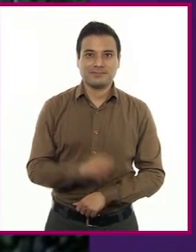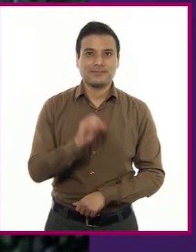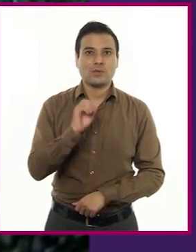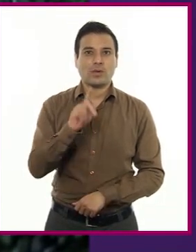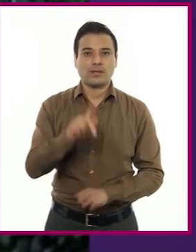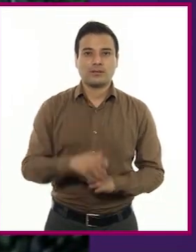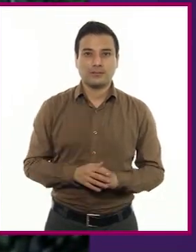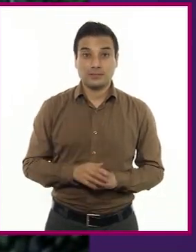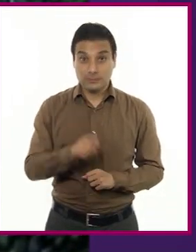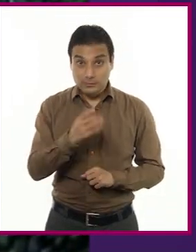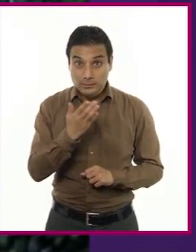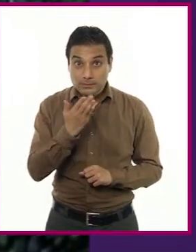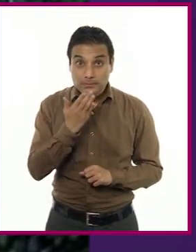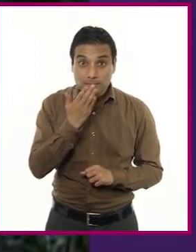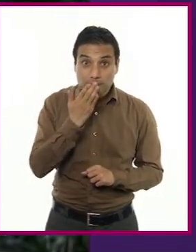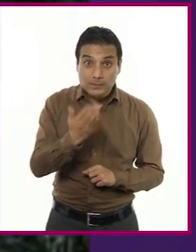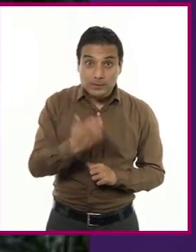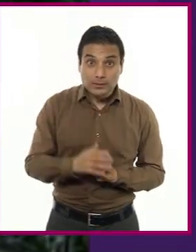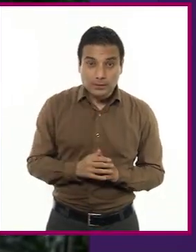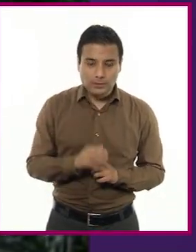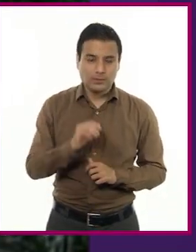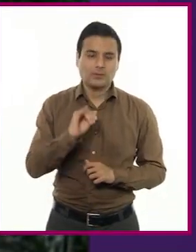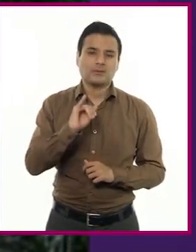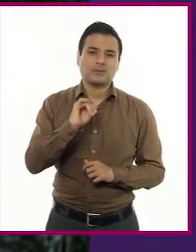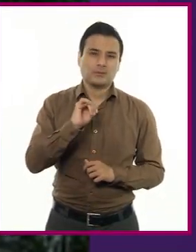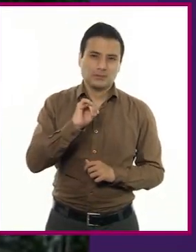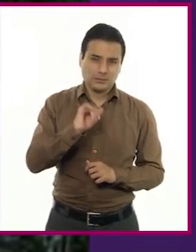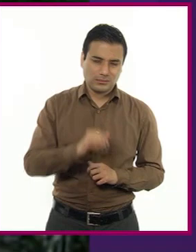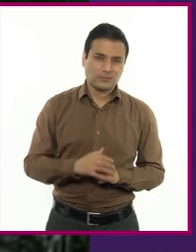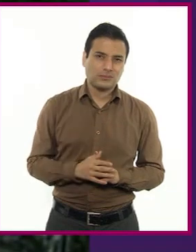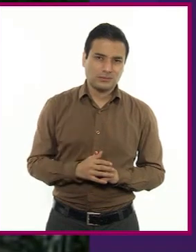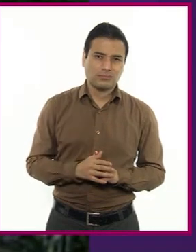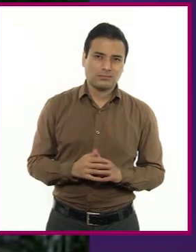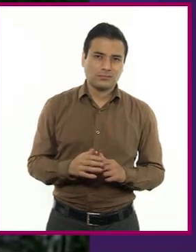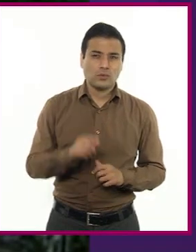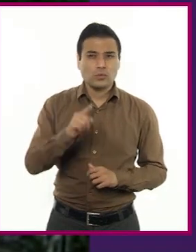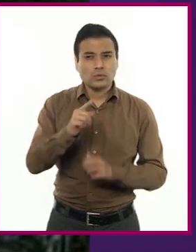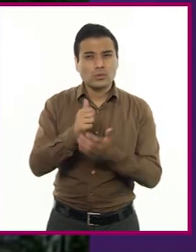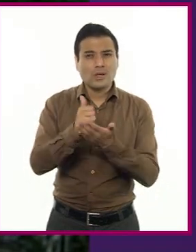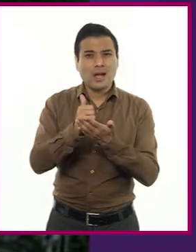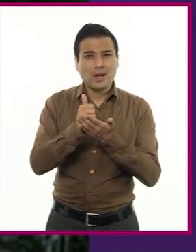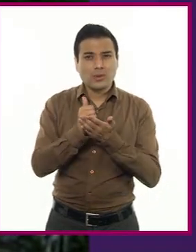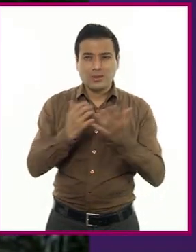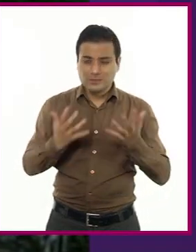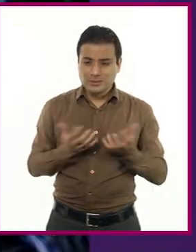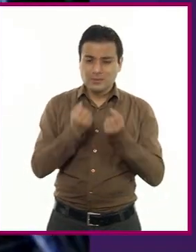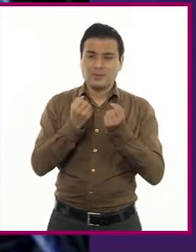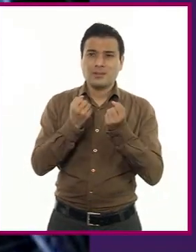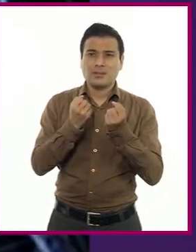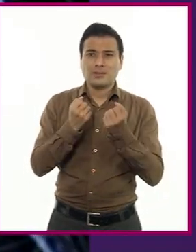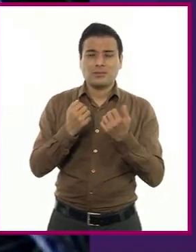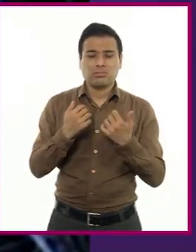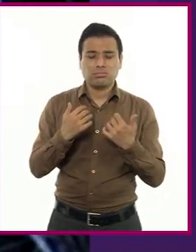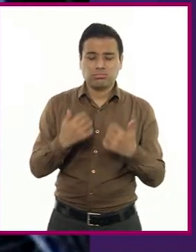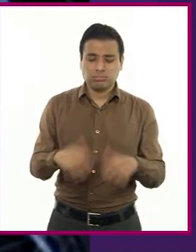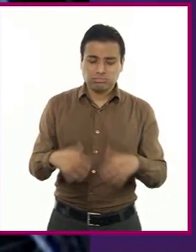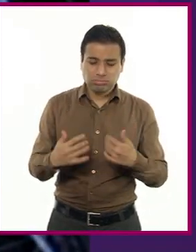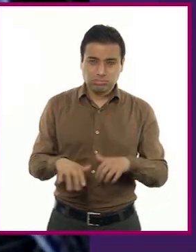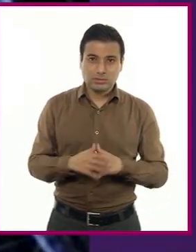Okay. Are you all right? Yes. Yes, Daisy. You saved my life once again.